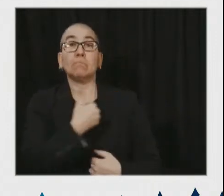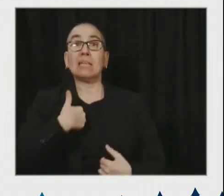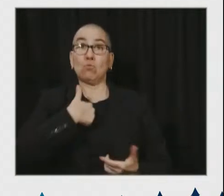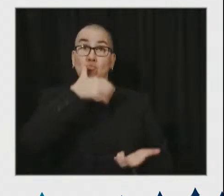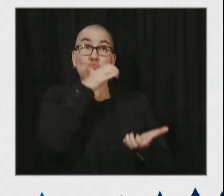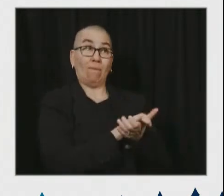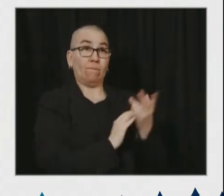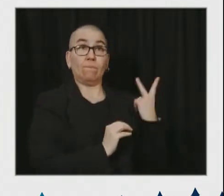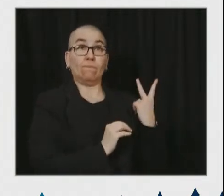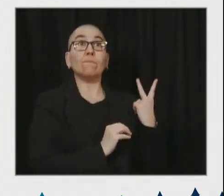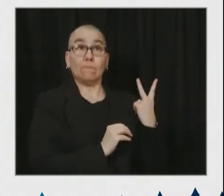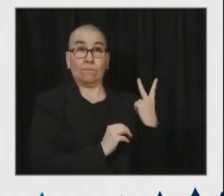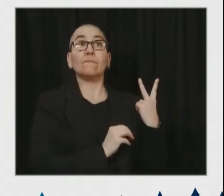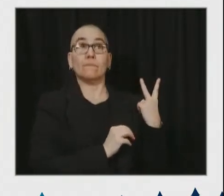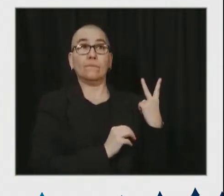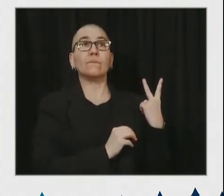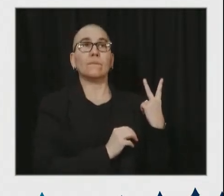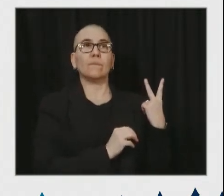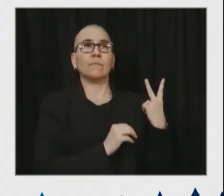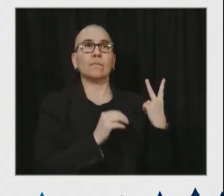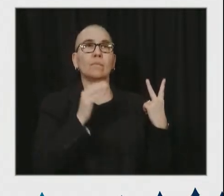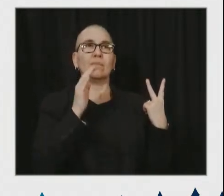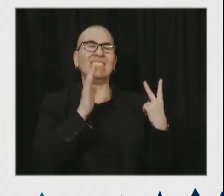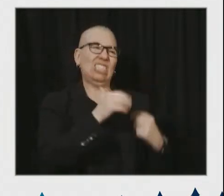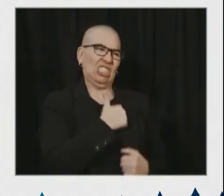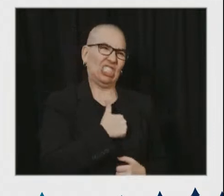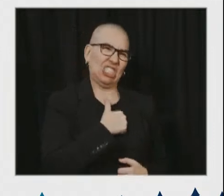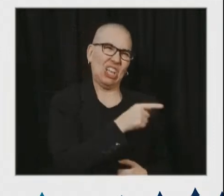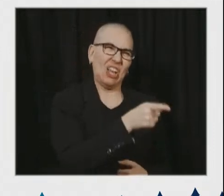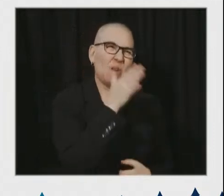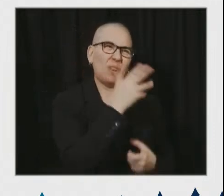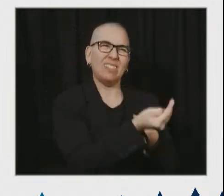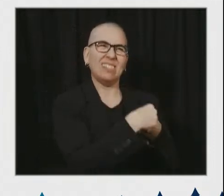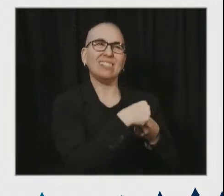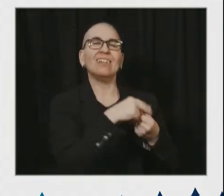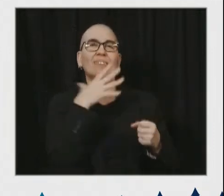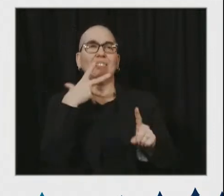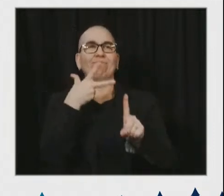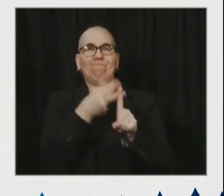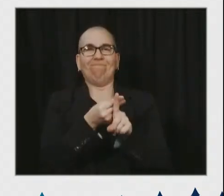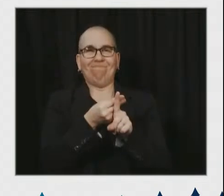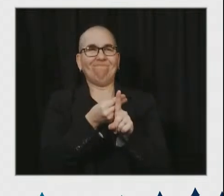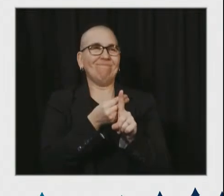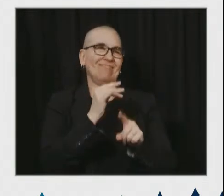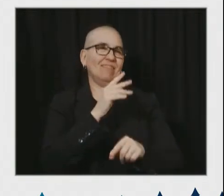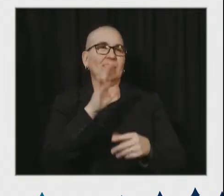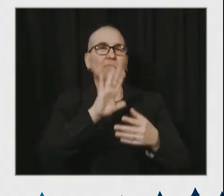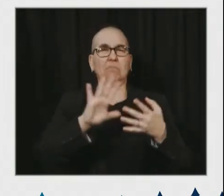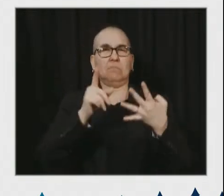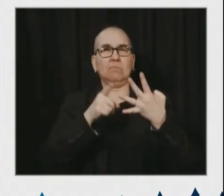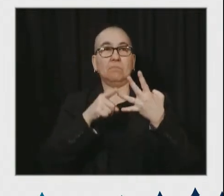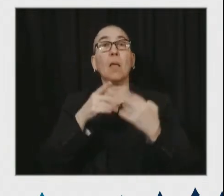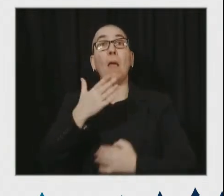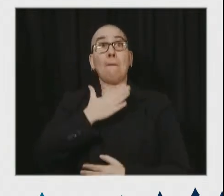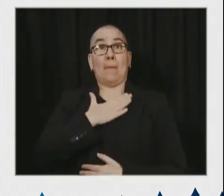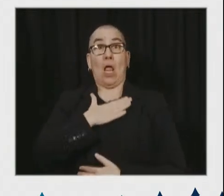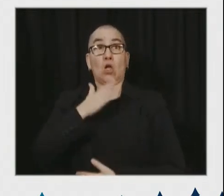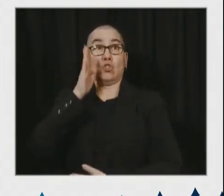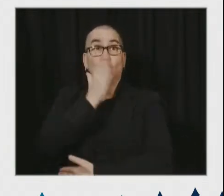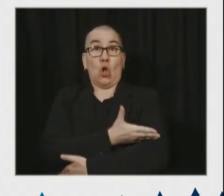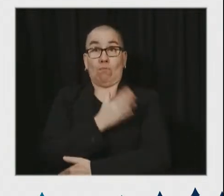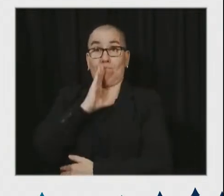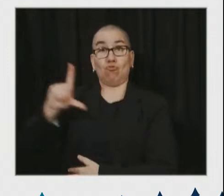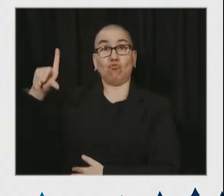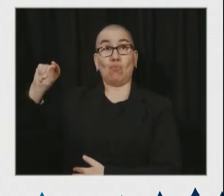Sorry, Gwen. She will fall into that age group, and we will get ours done at that time. My 20-year-old daughter will probably be later